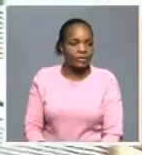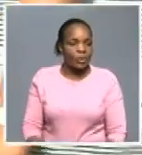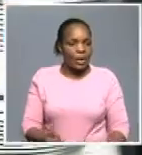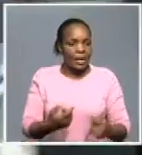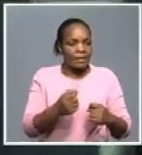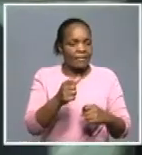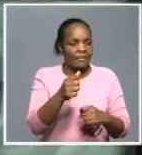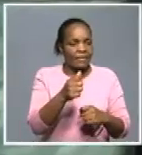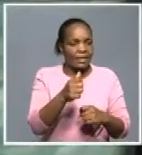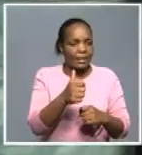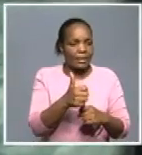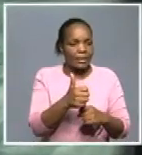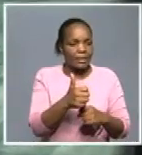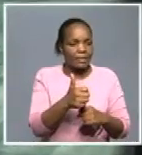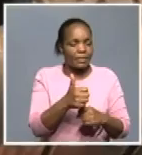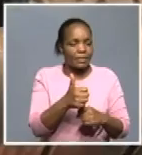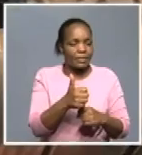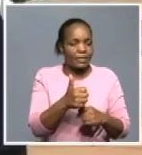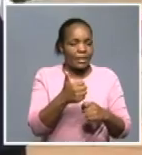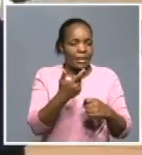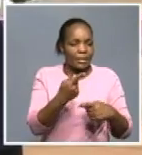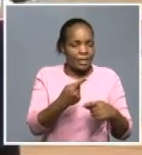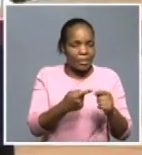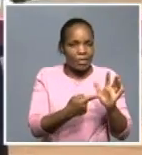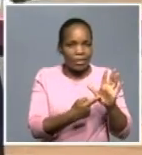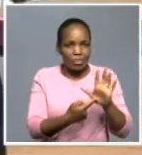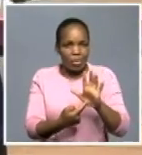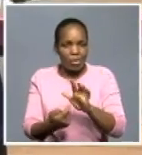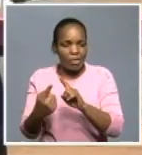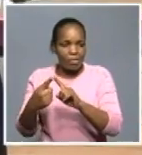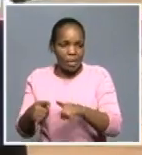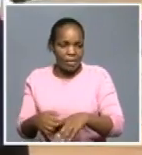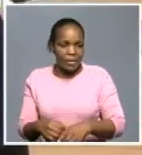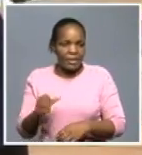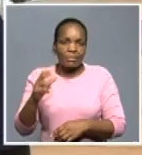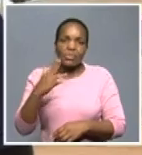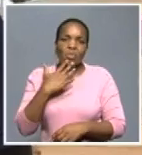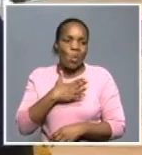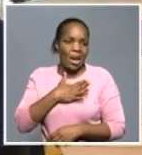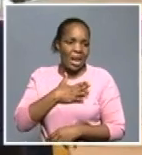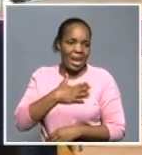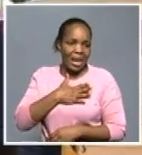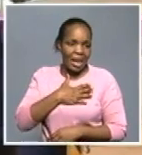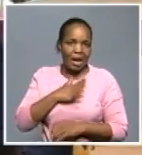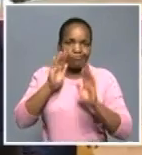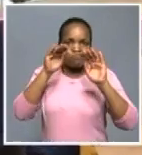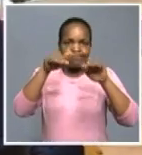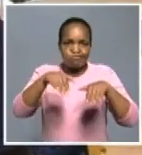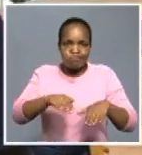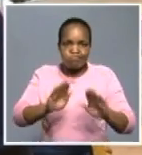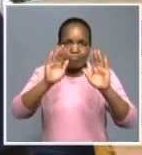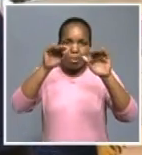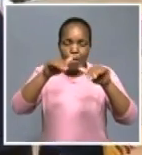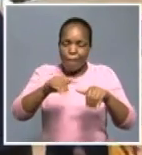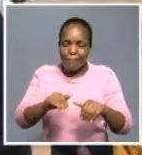also the Crayfish Festival that also took place here. And also for those ones that love, you know, the beautiful ocean that Namibia has to